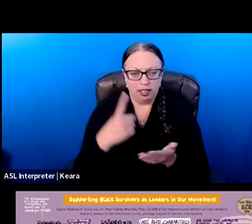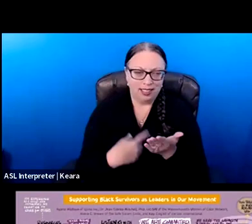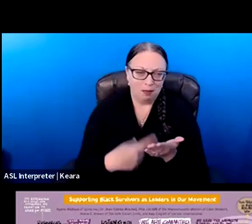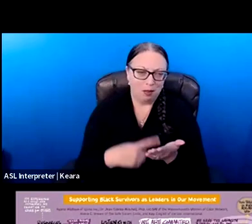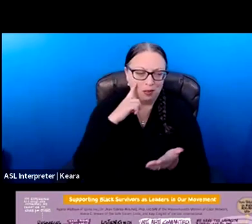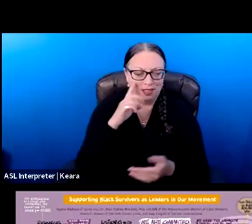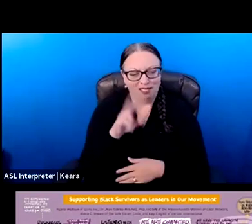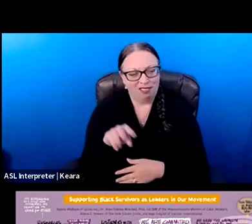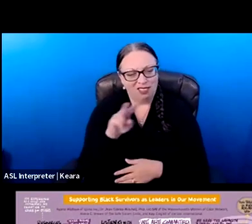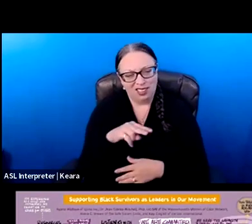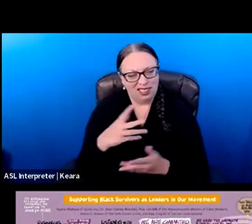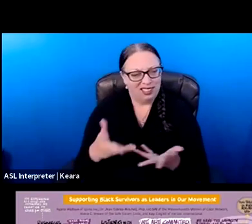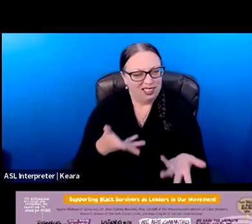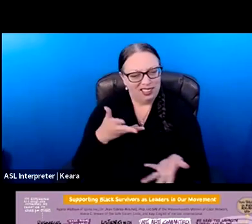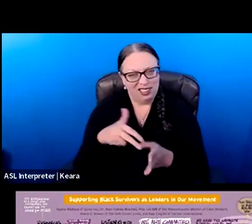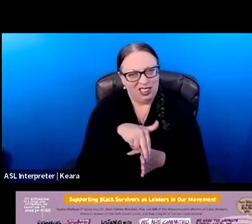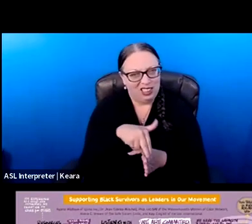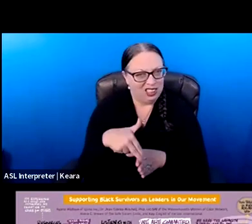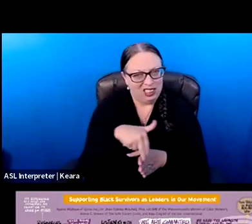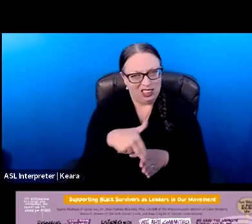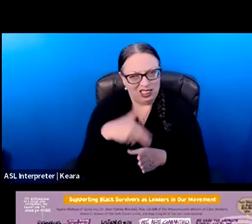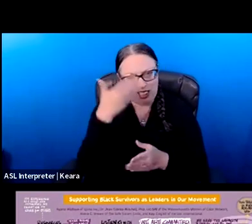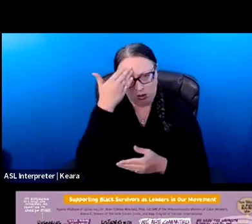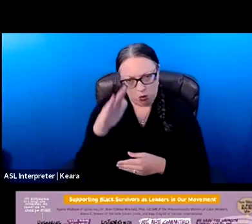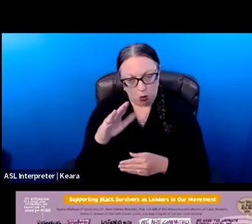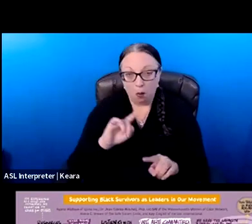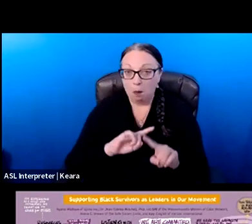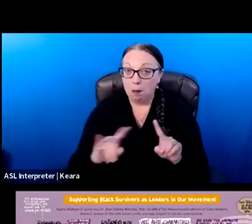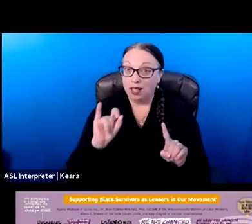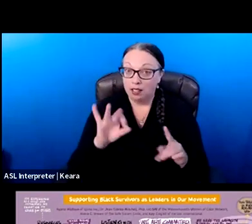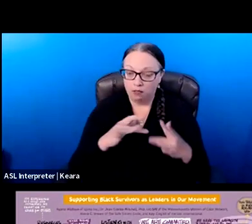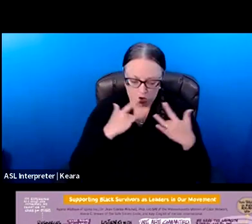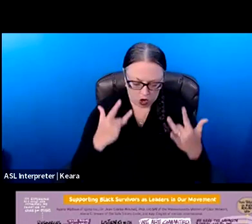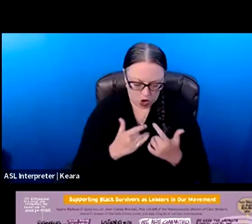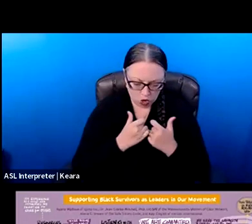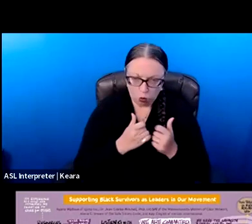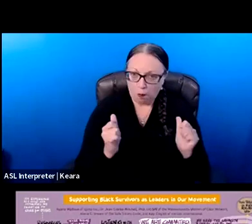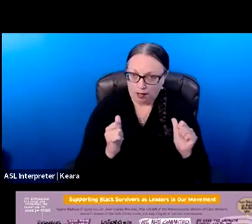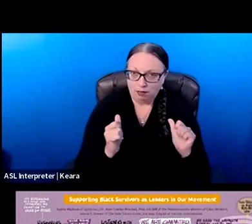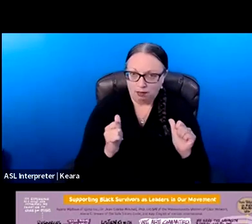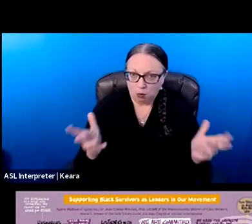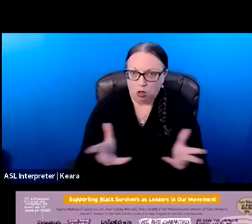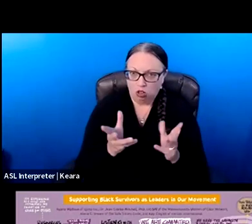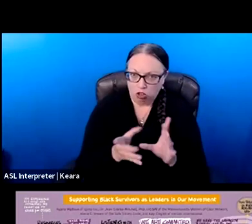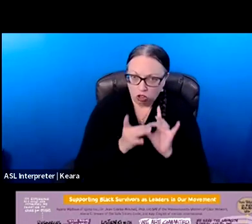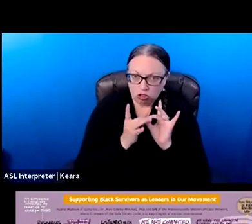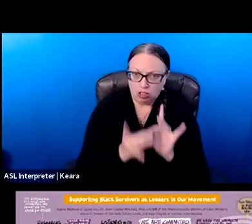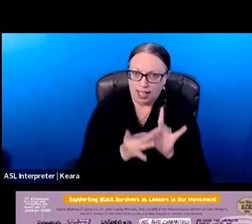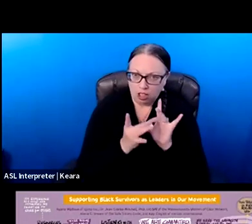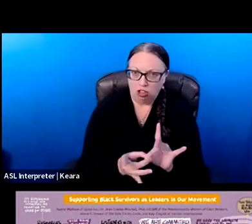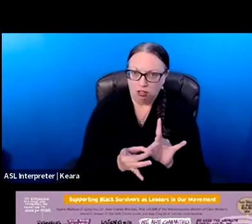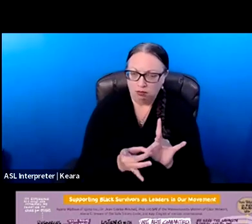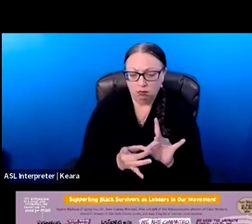don't know. But if our hearts are open to it and we encourage people to connect, stay connected, even when it takes